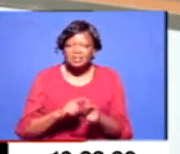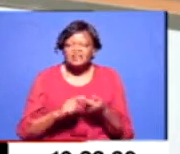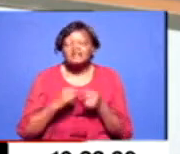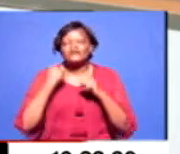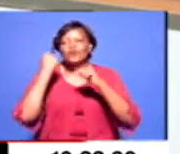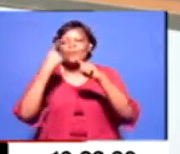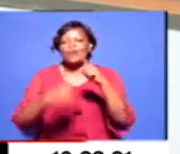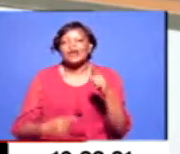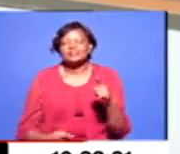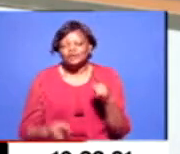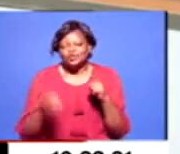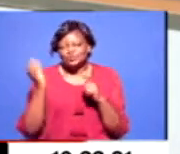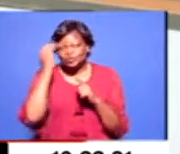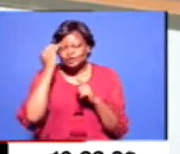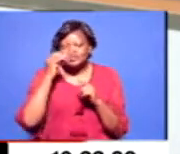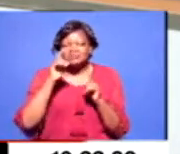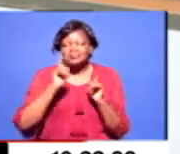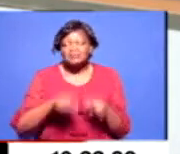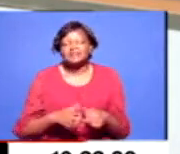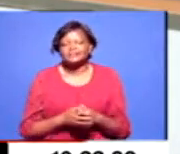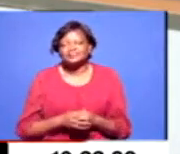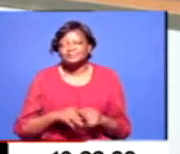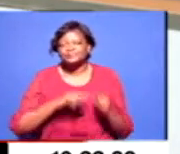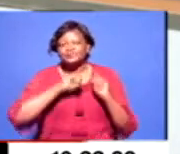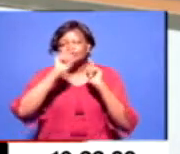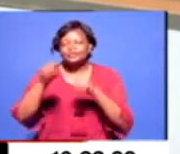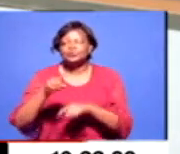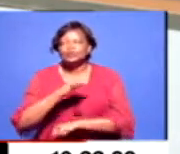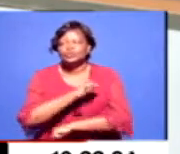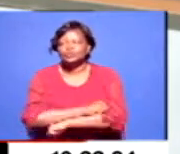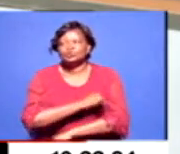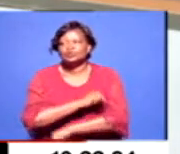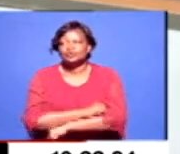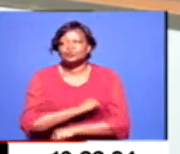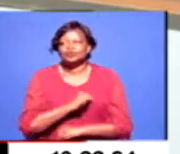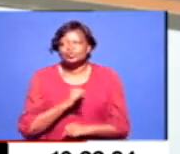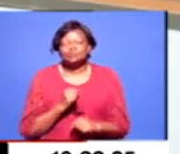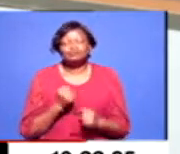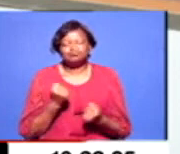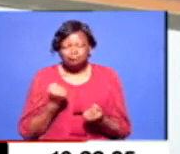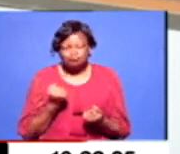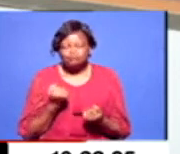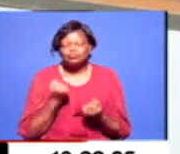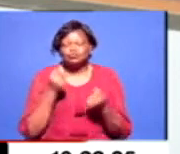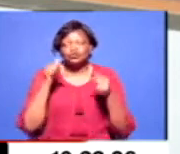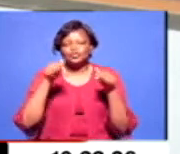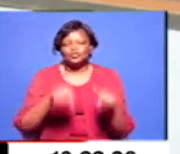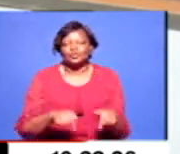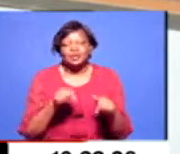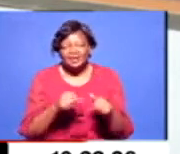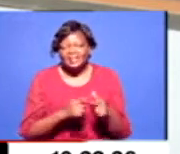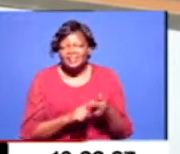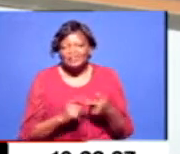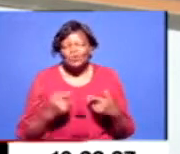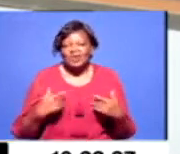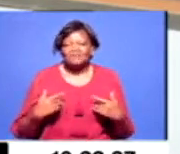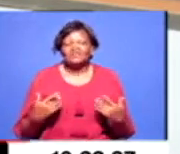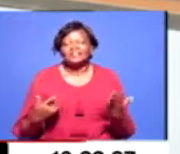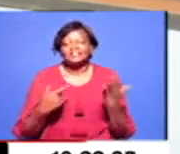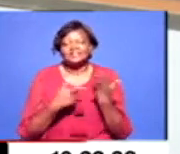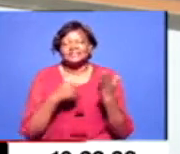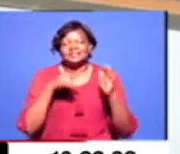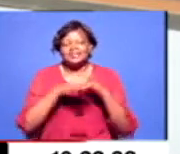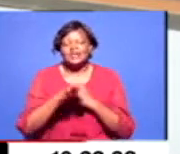ones, are supposed to be joining secondary life and secondary today. And we also have digital access